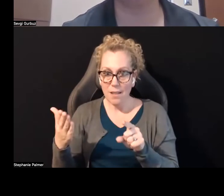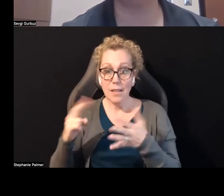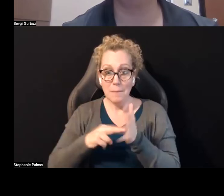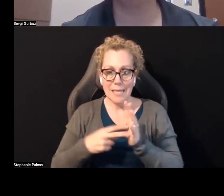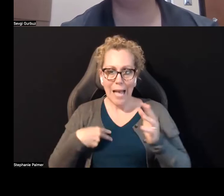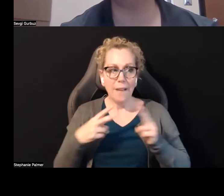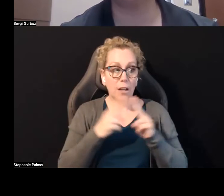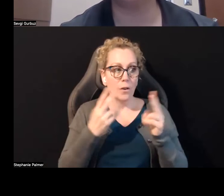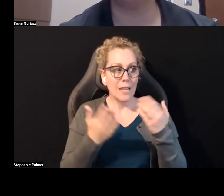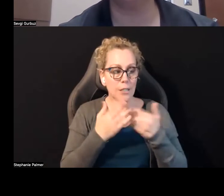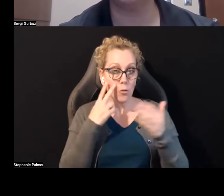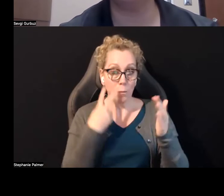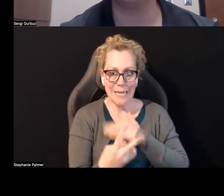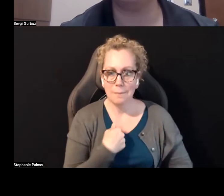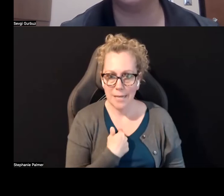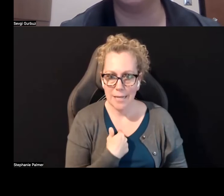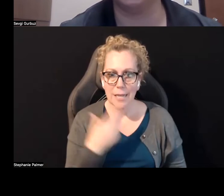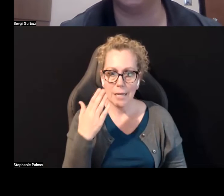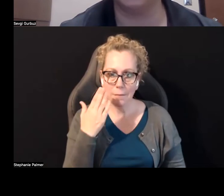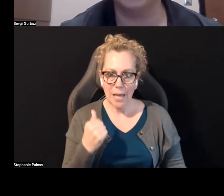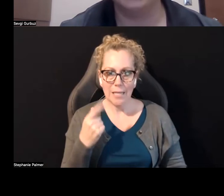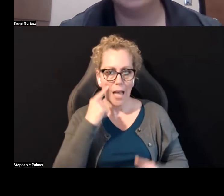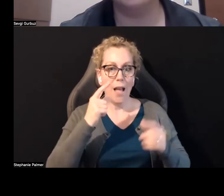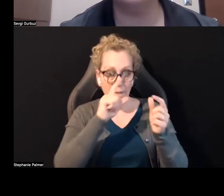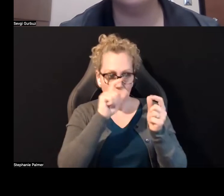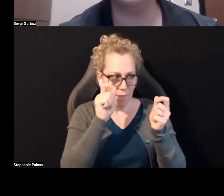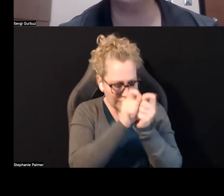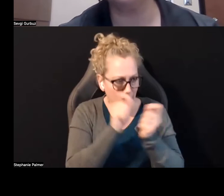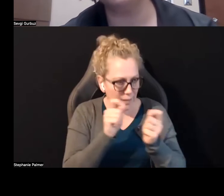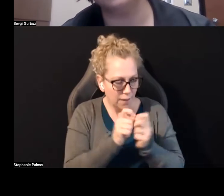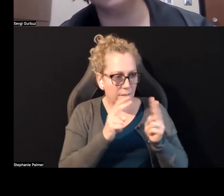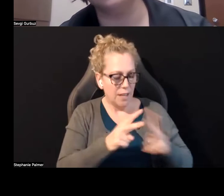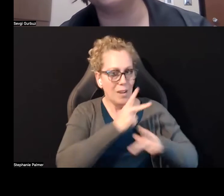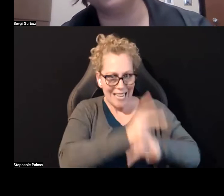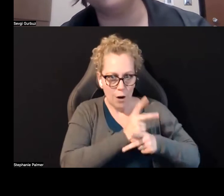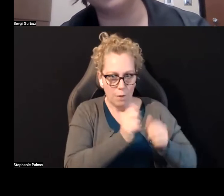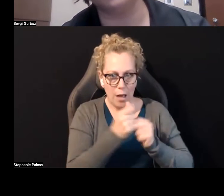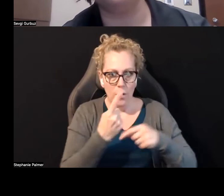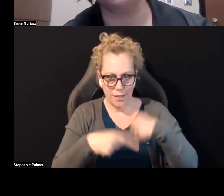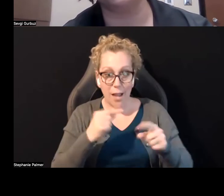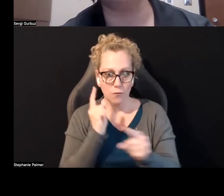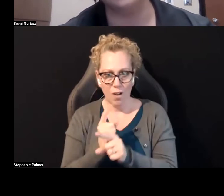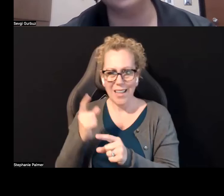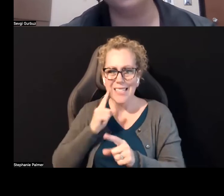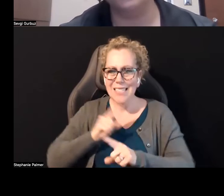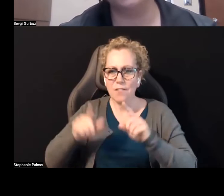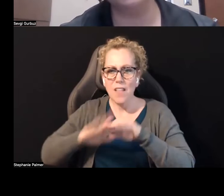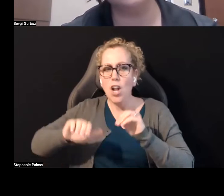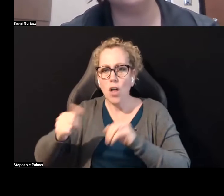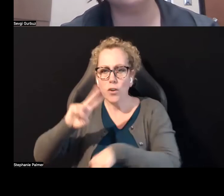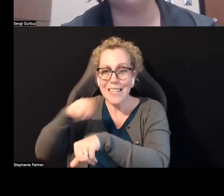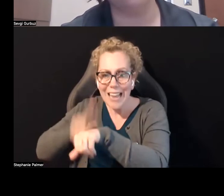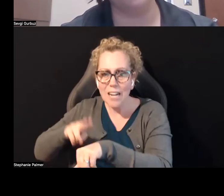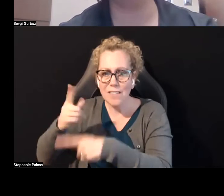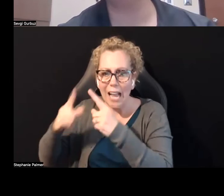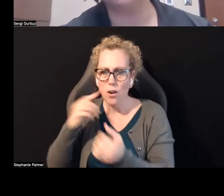an actual natural language speaker would do. And this interpretation, I think, is verified by the figure on the right, where you